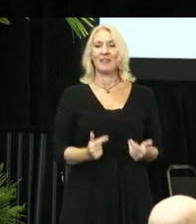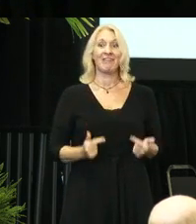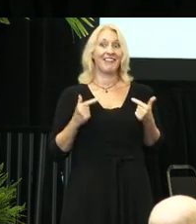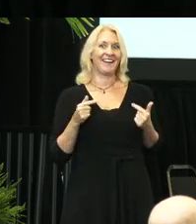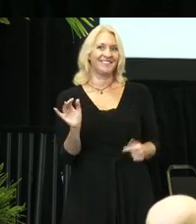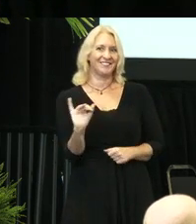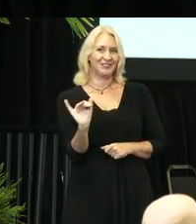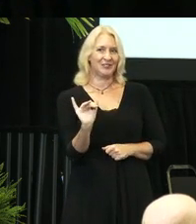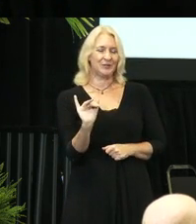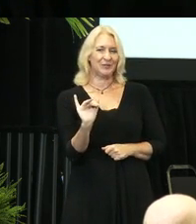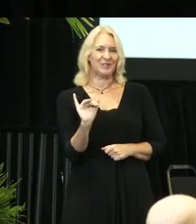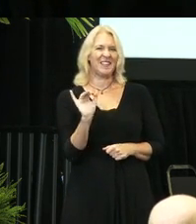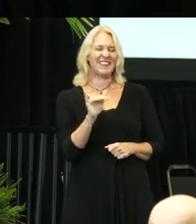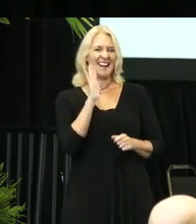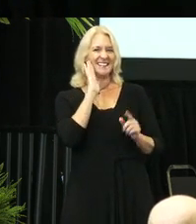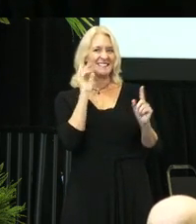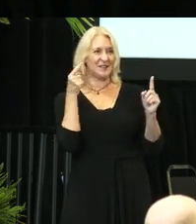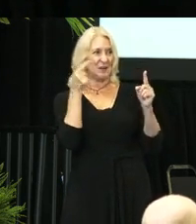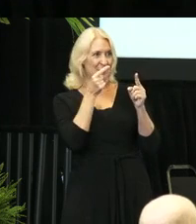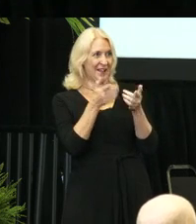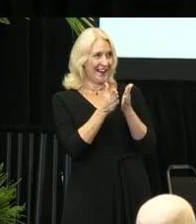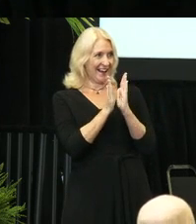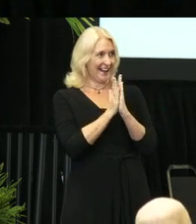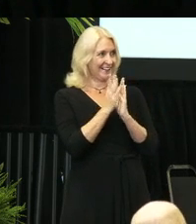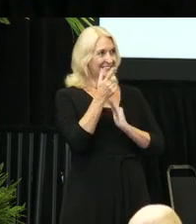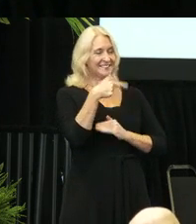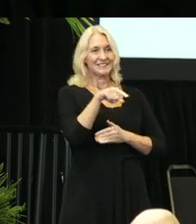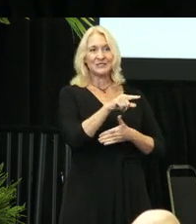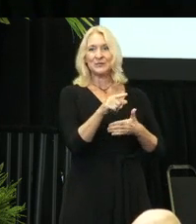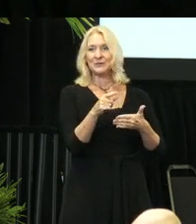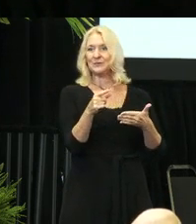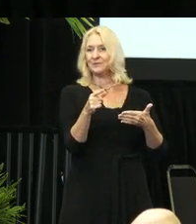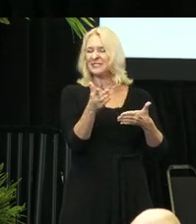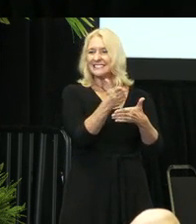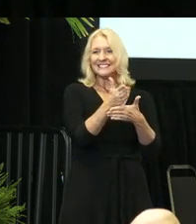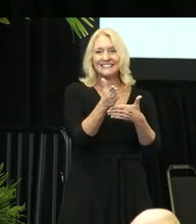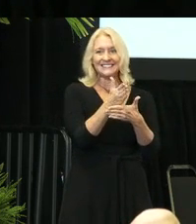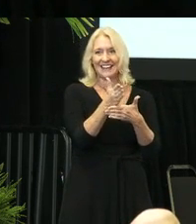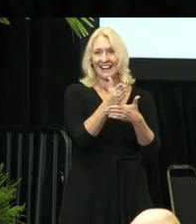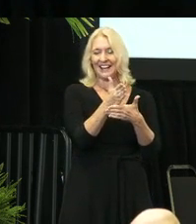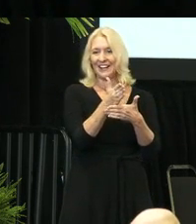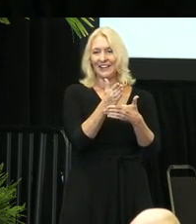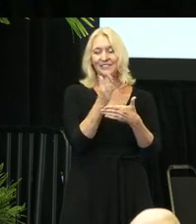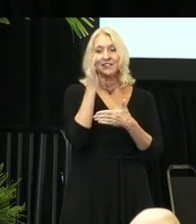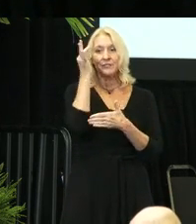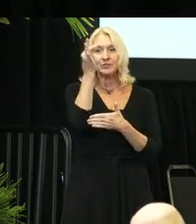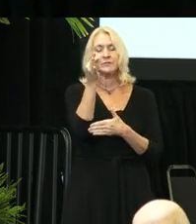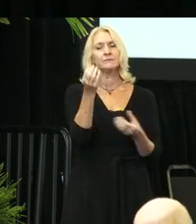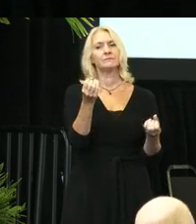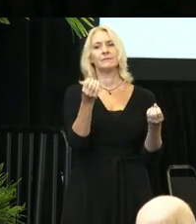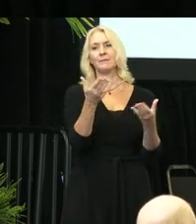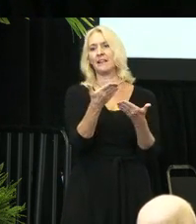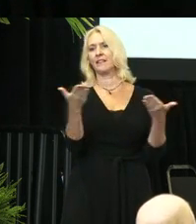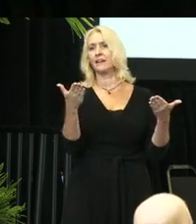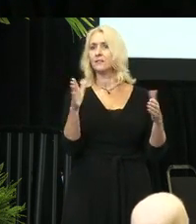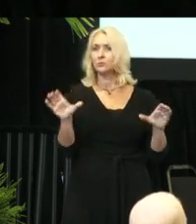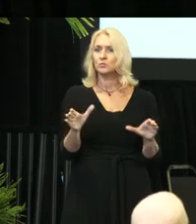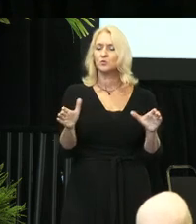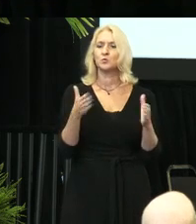the intention that I ask you to share with me as we look forward. So many things are going